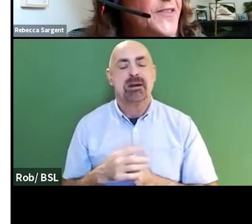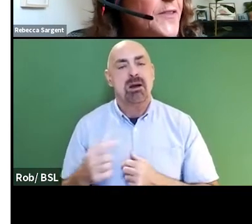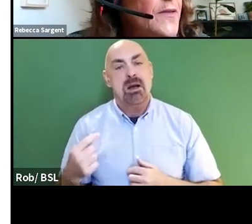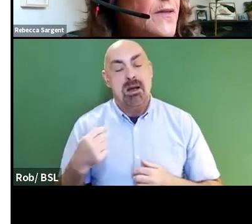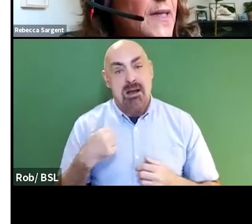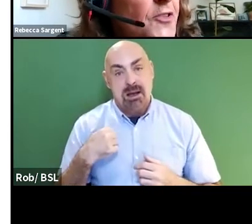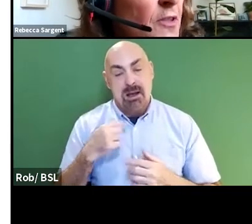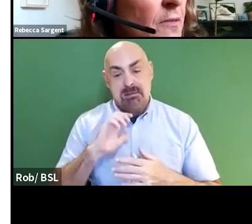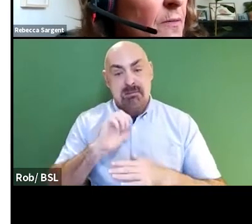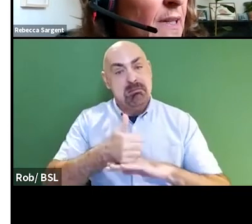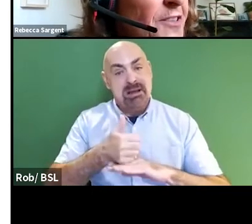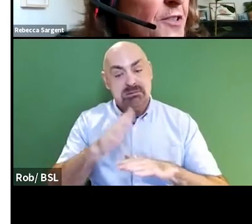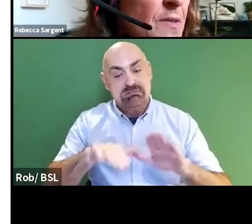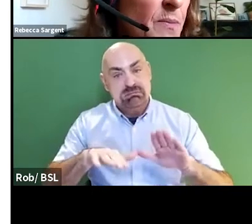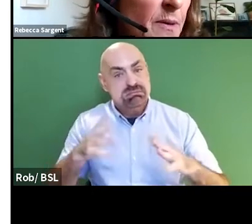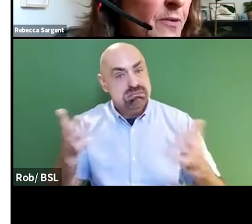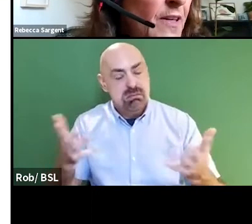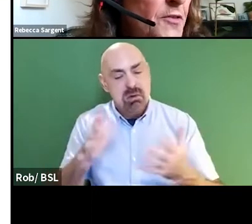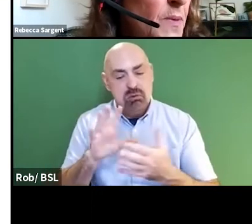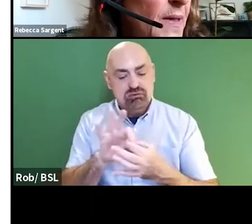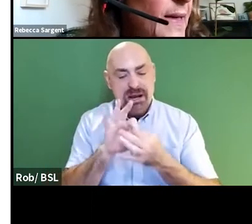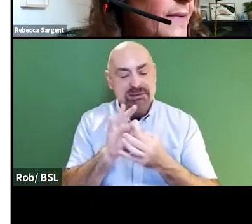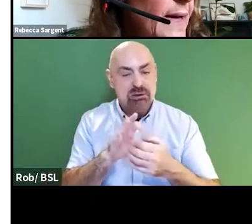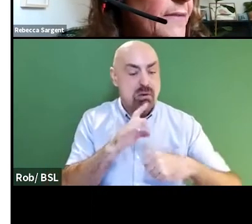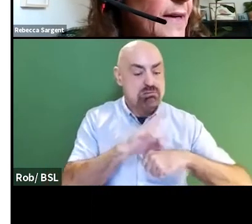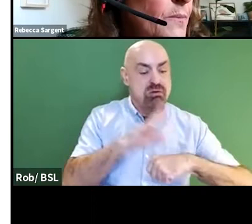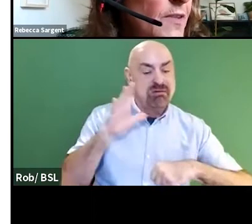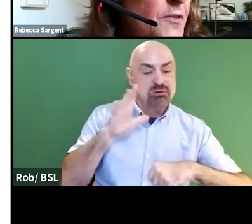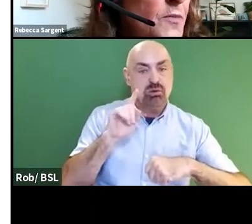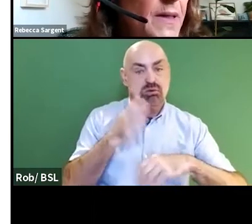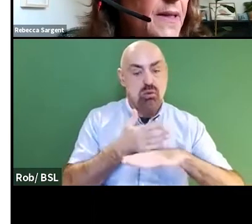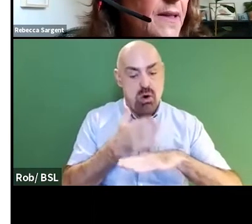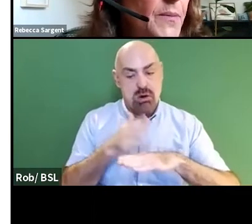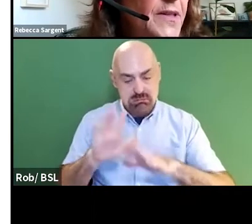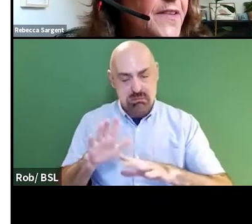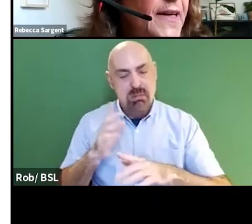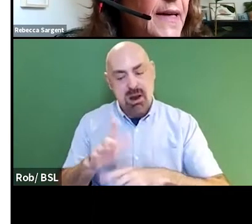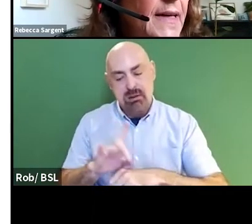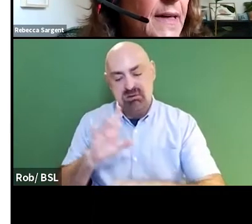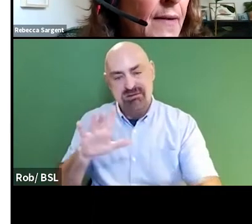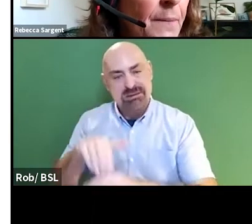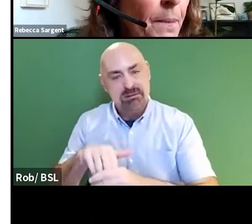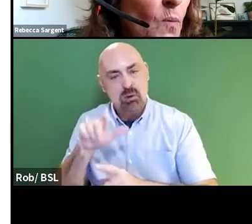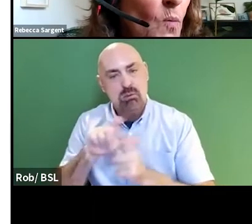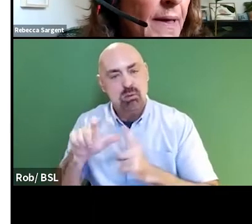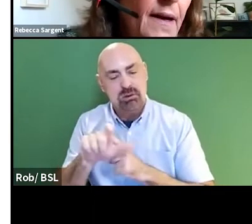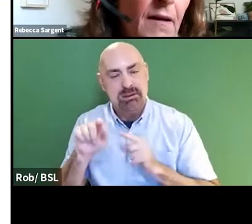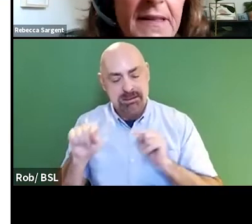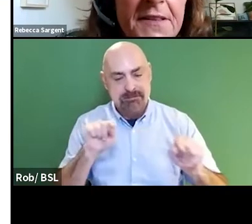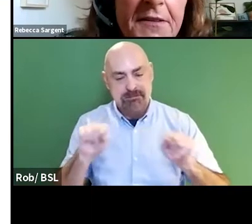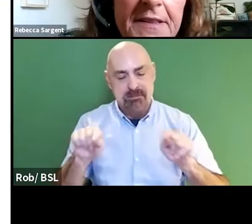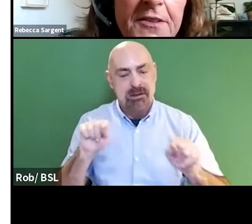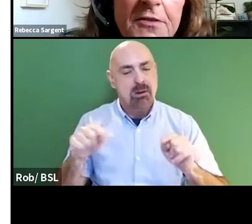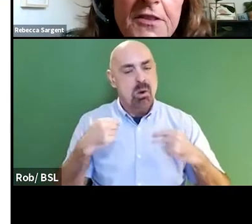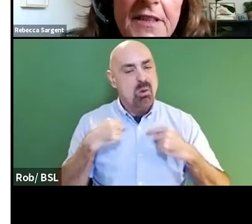It's based on strong relationships between professionals working in the area and professionals working in the community. We are